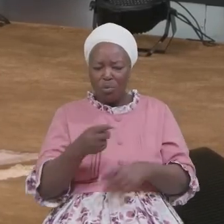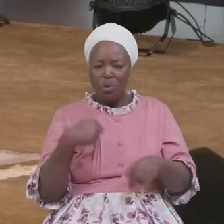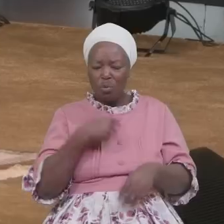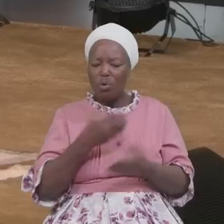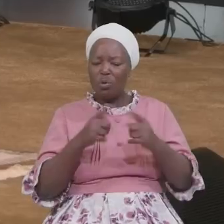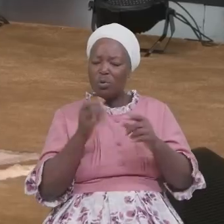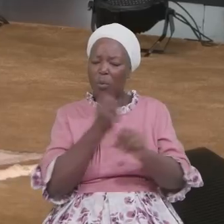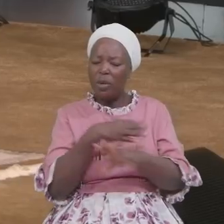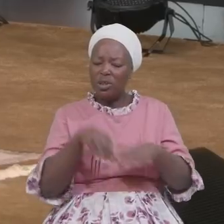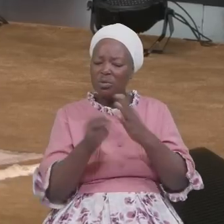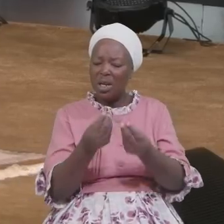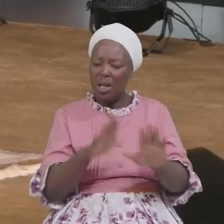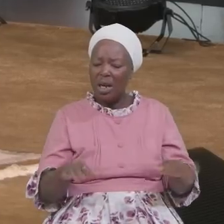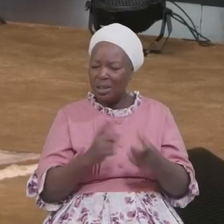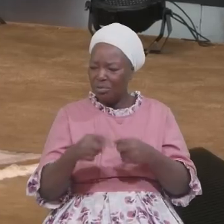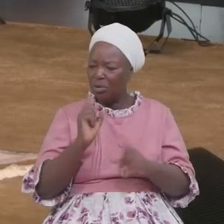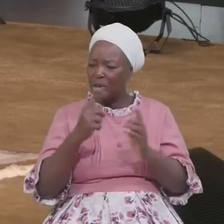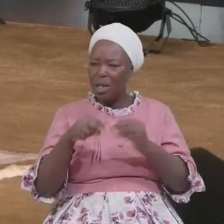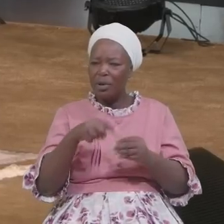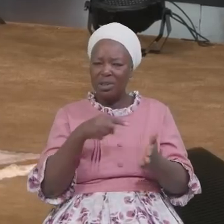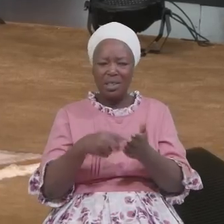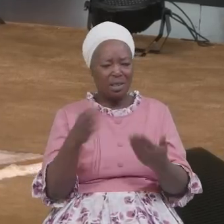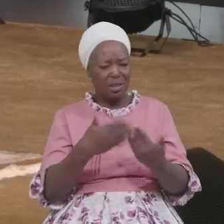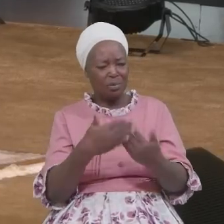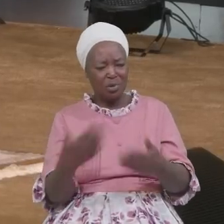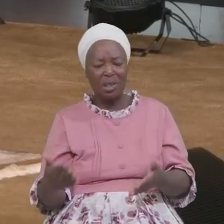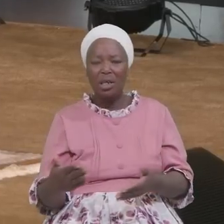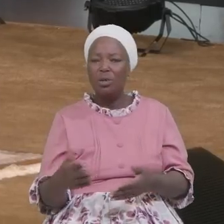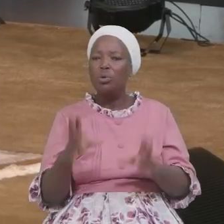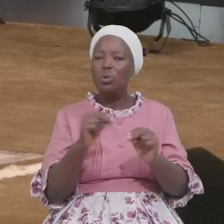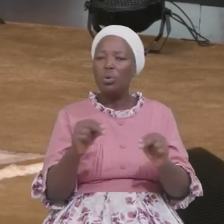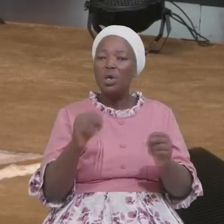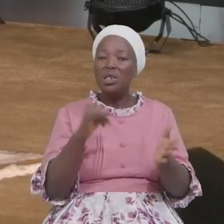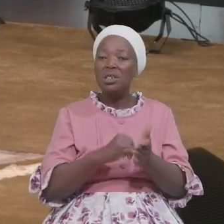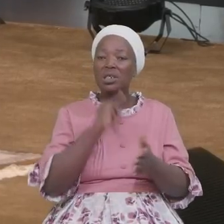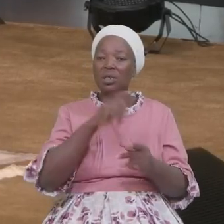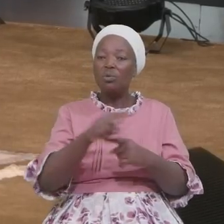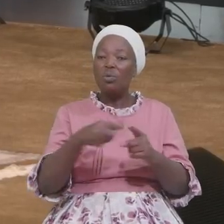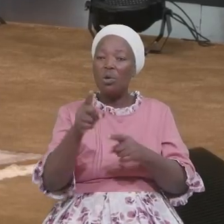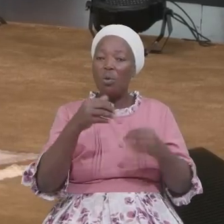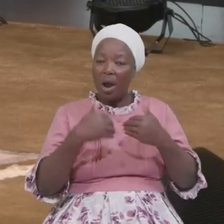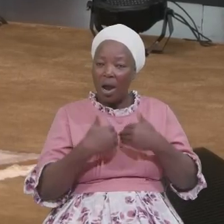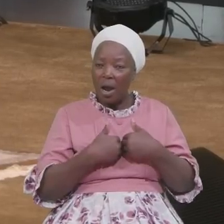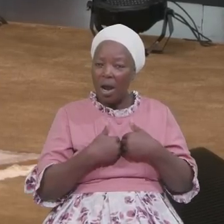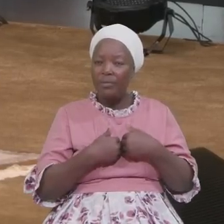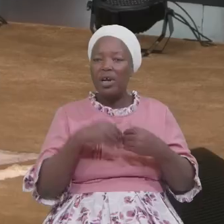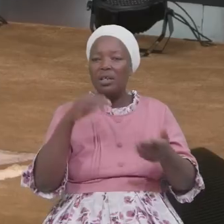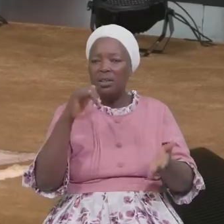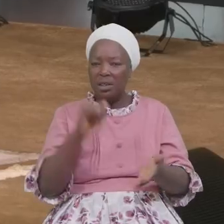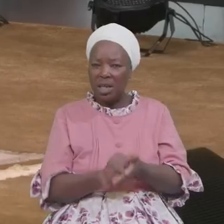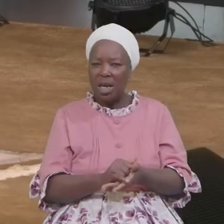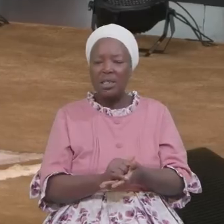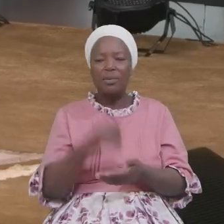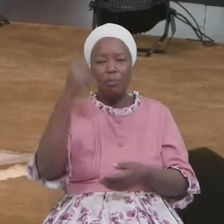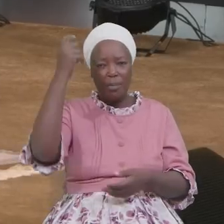the land, and you're talking of this, a simple thing. No, it is when you have that